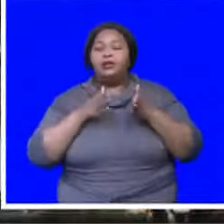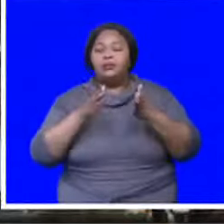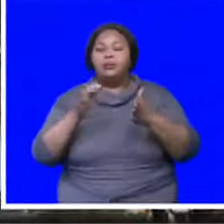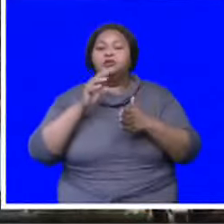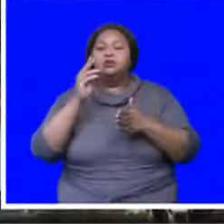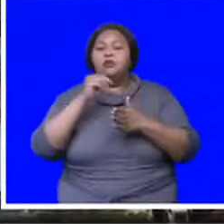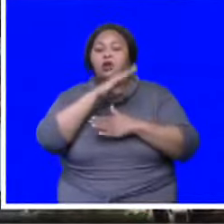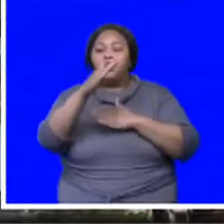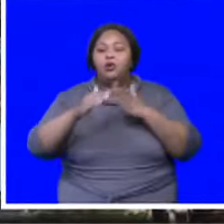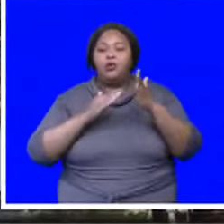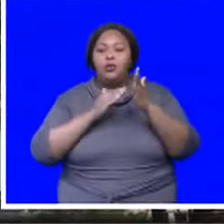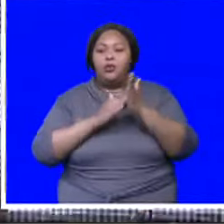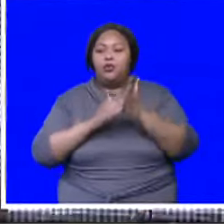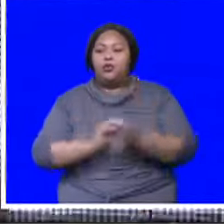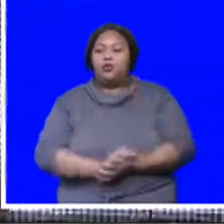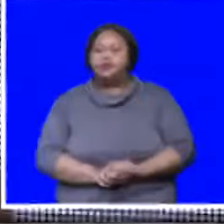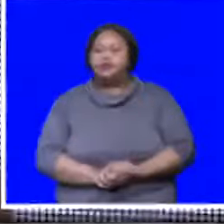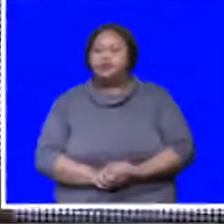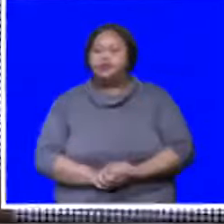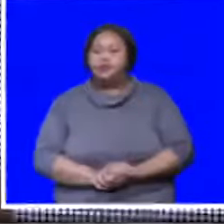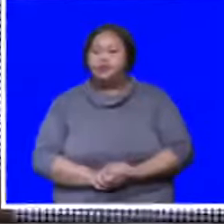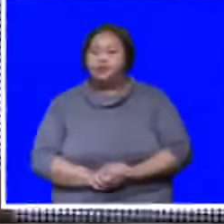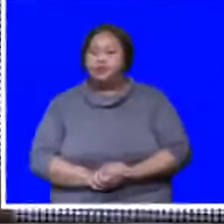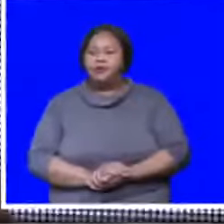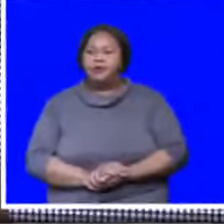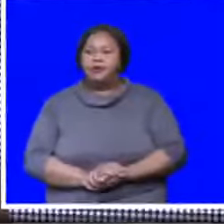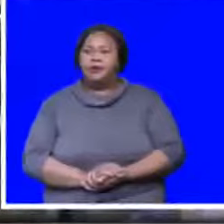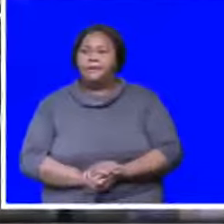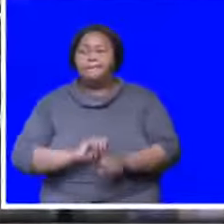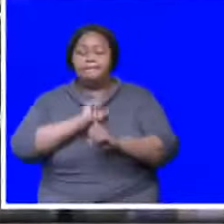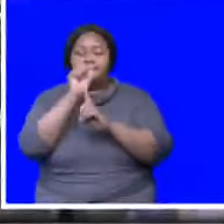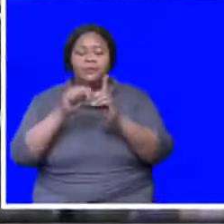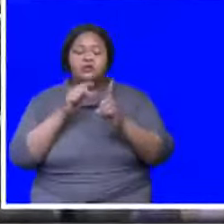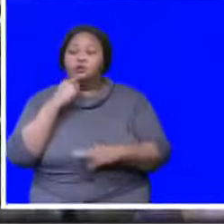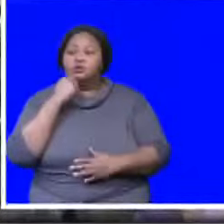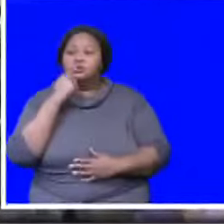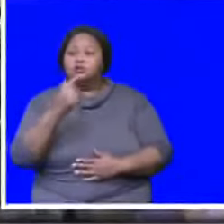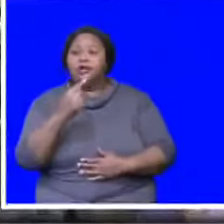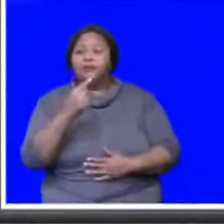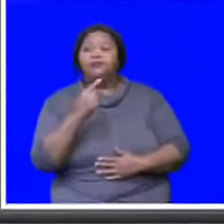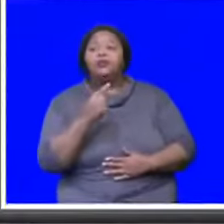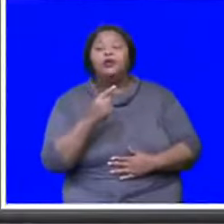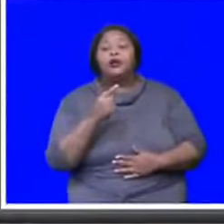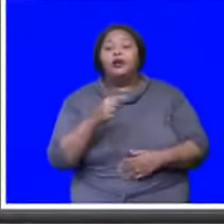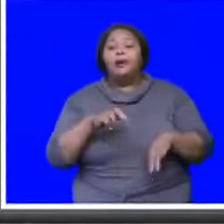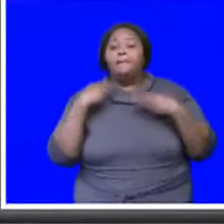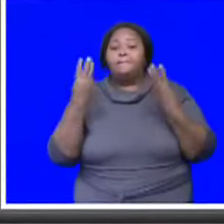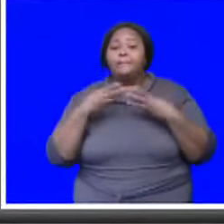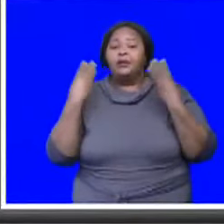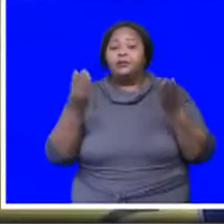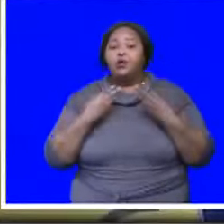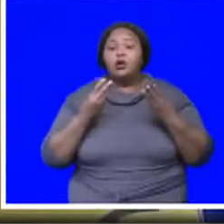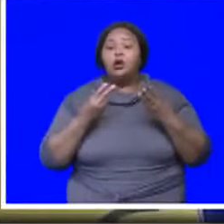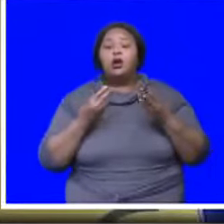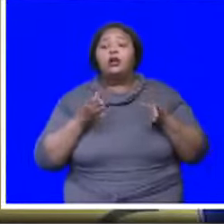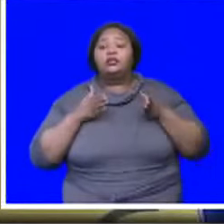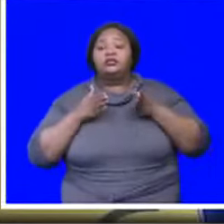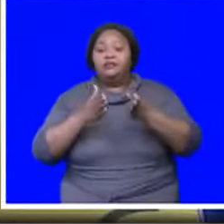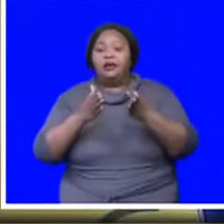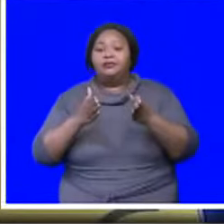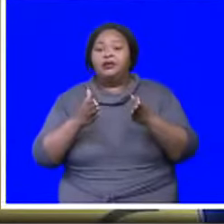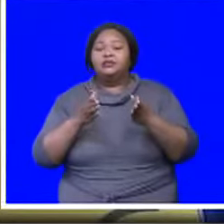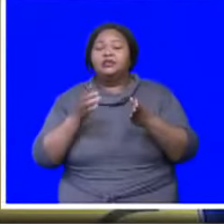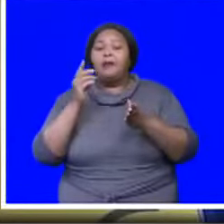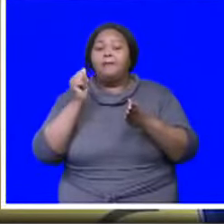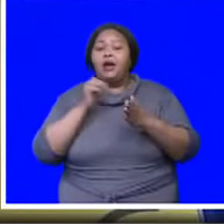the Central Bank of Eswatini, Majosi Sithole, says Emaswati should make use of the currency museum, which His